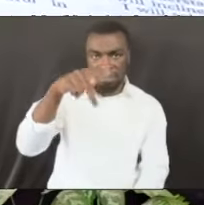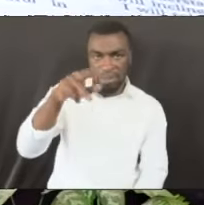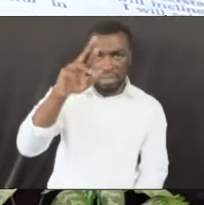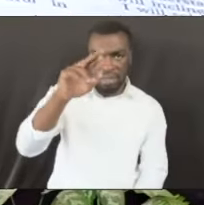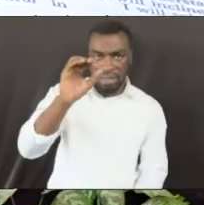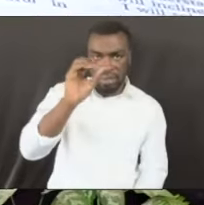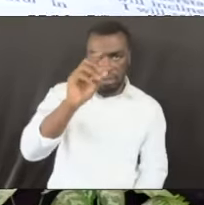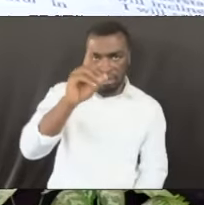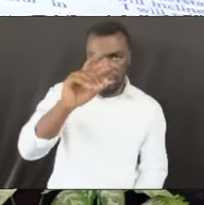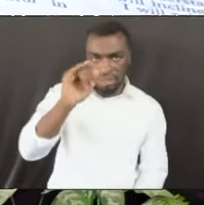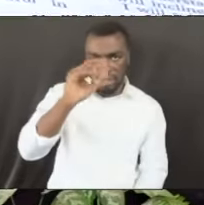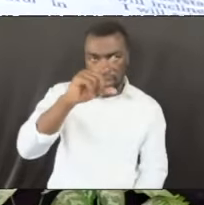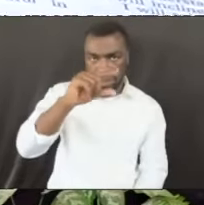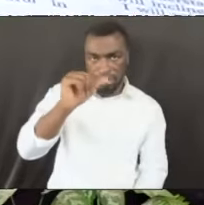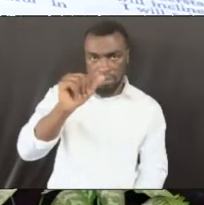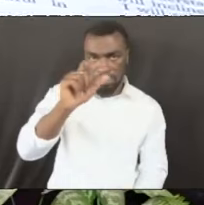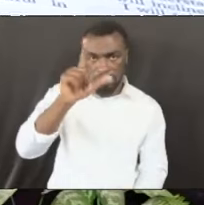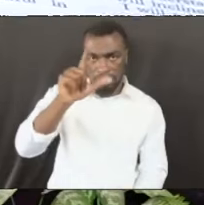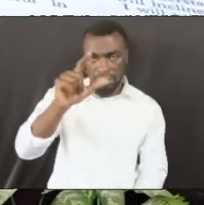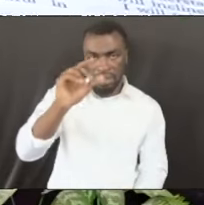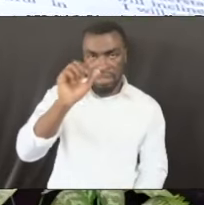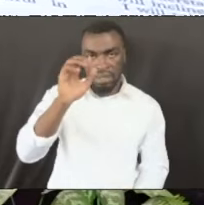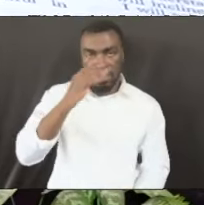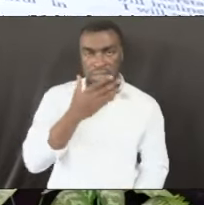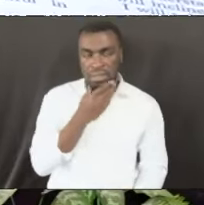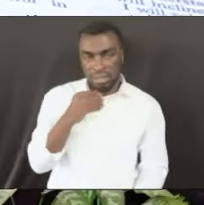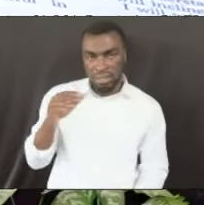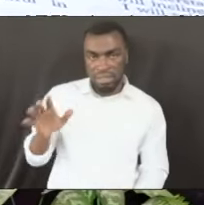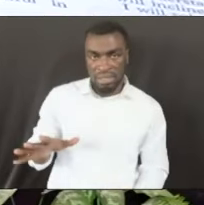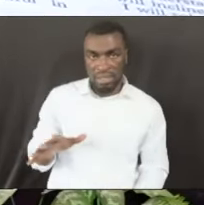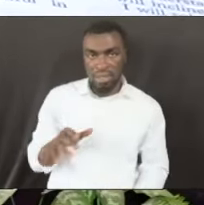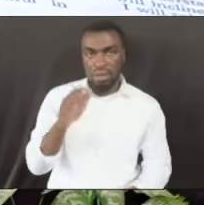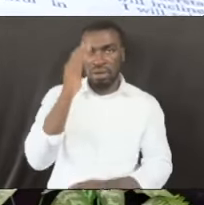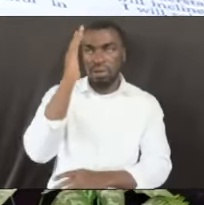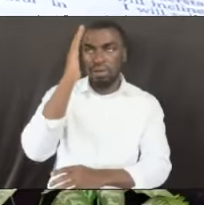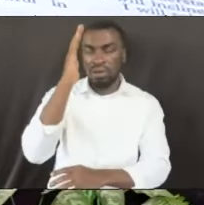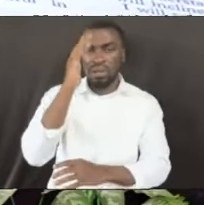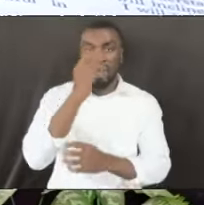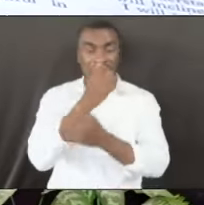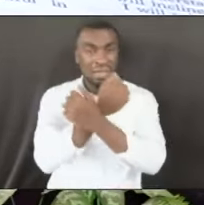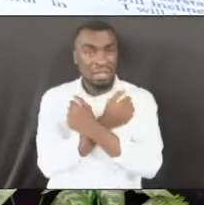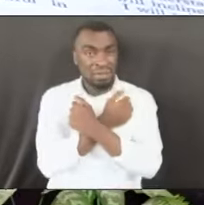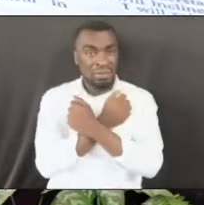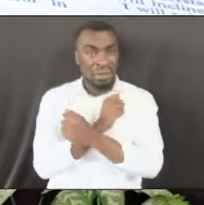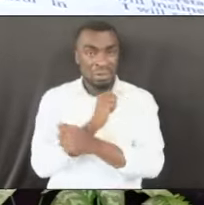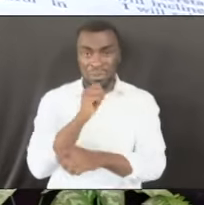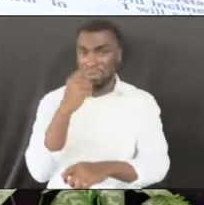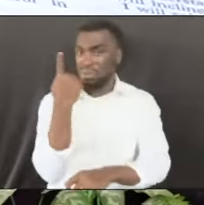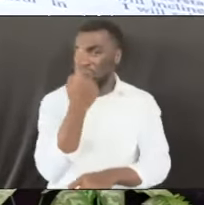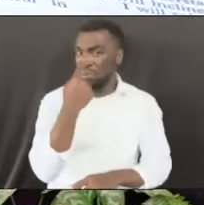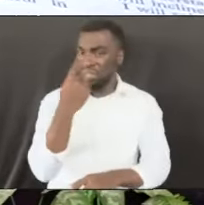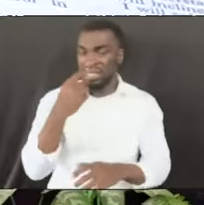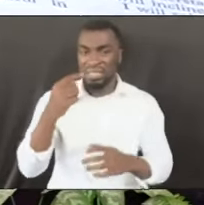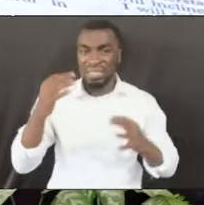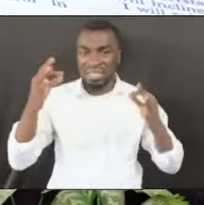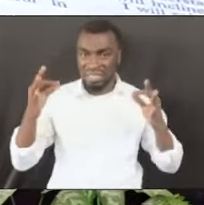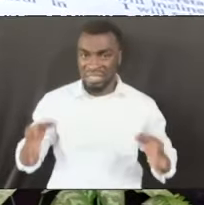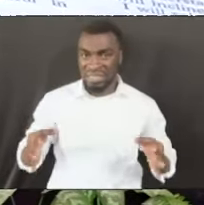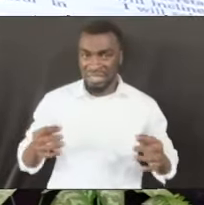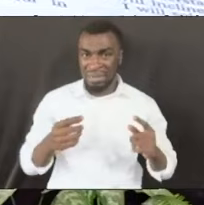God says, you know, God is a lover, not only of justice, but of mercy. God